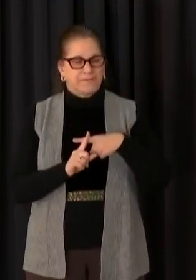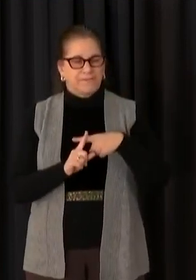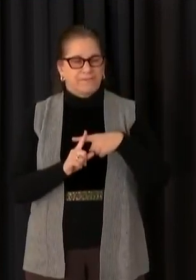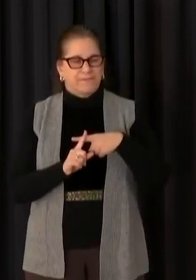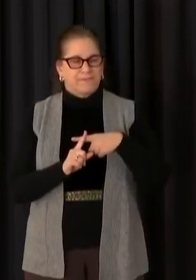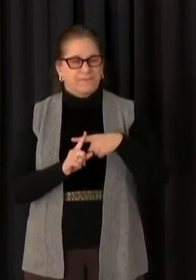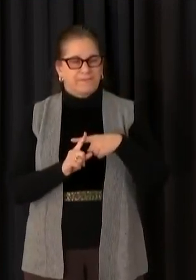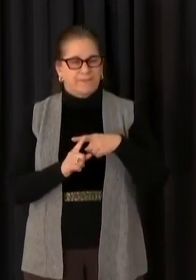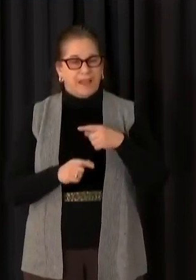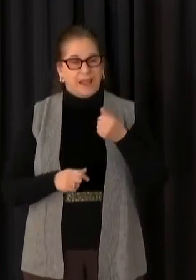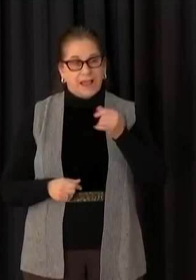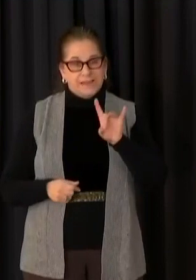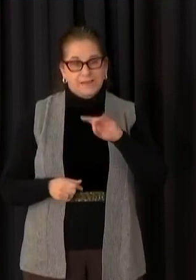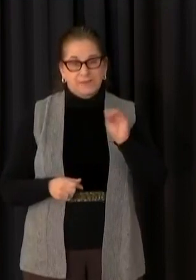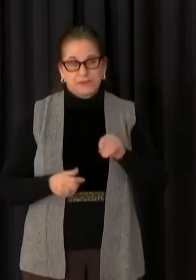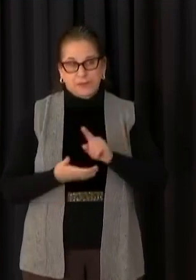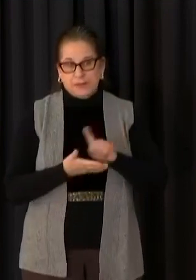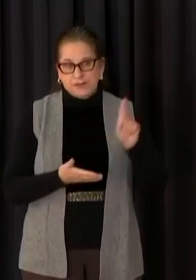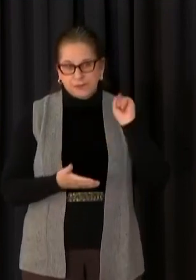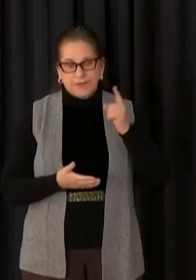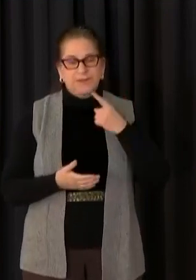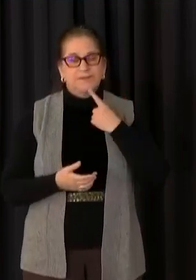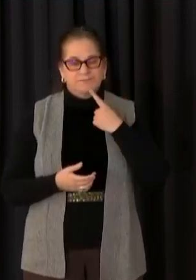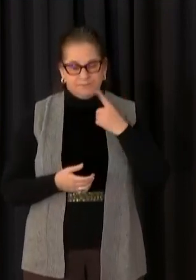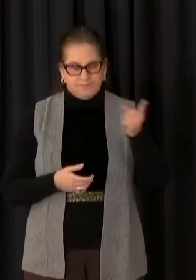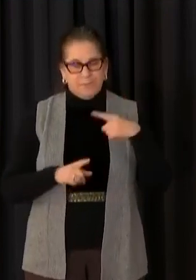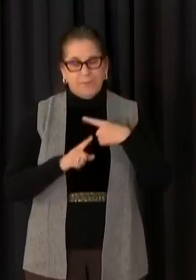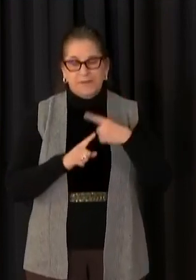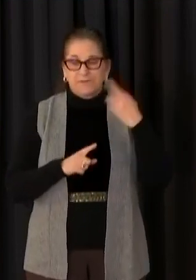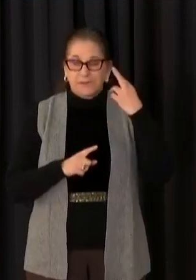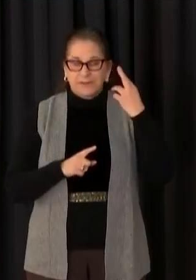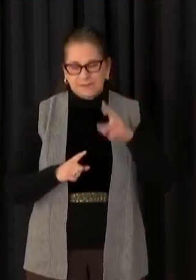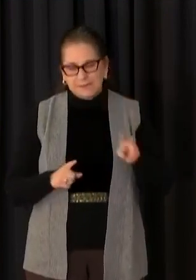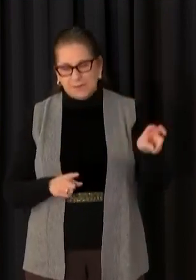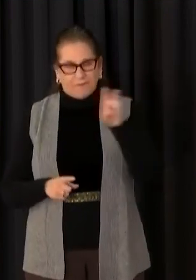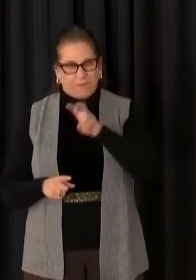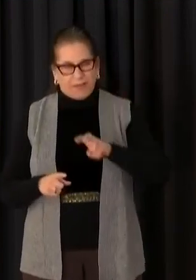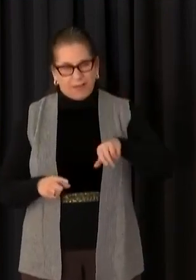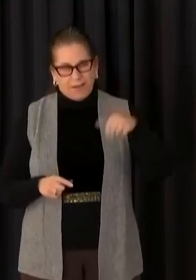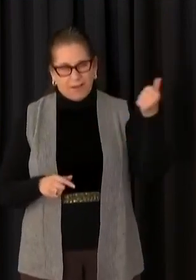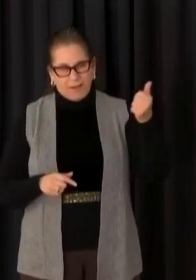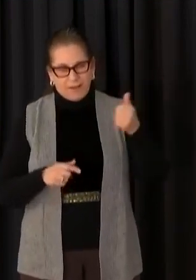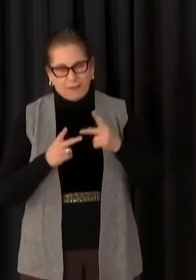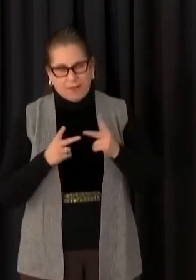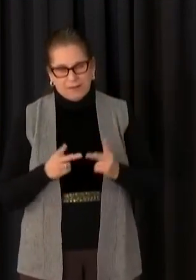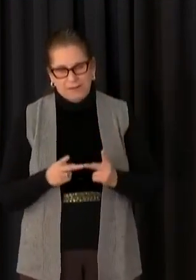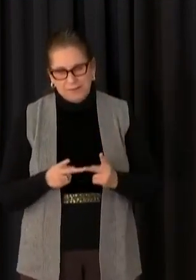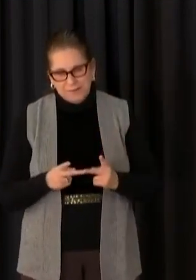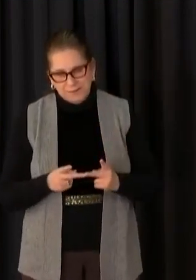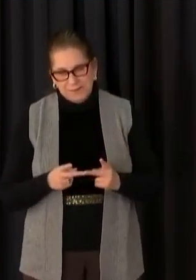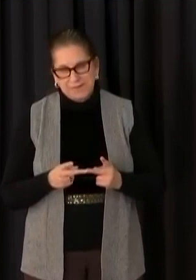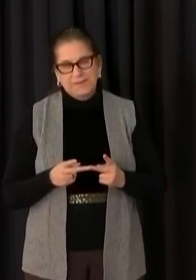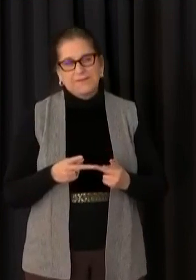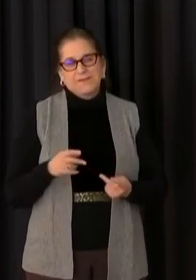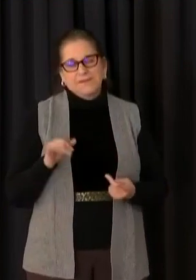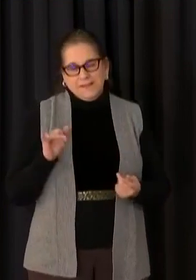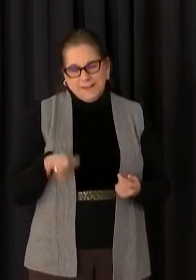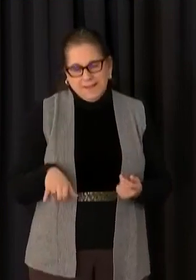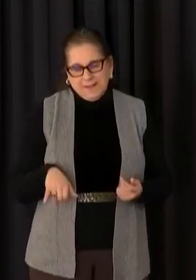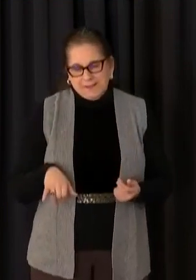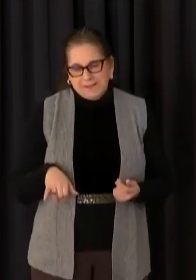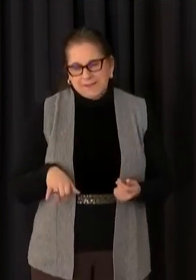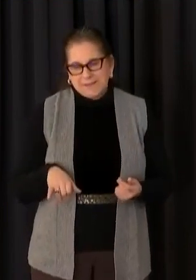18%. So just thinking through sort of that we may be in this period of time where people who